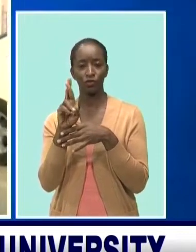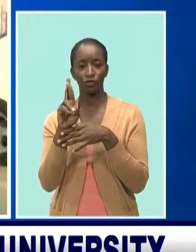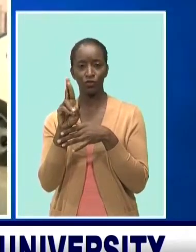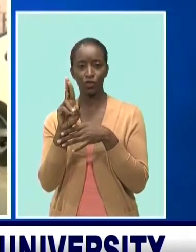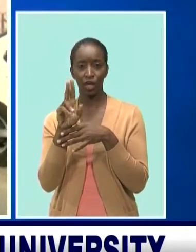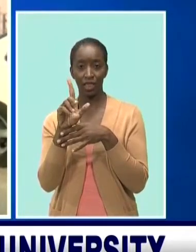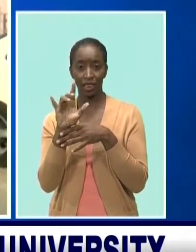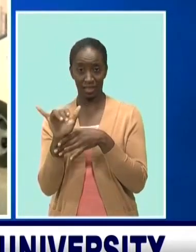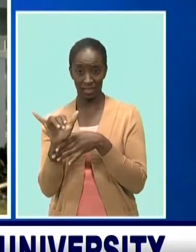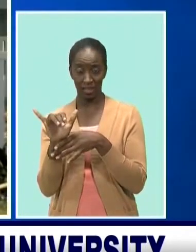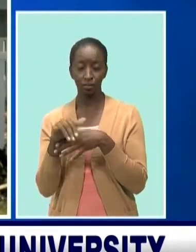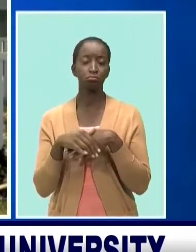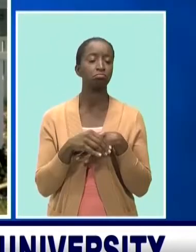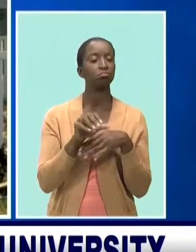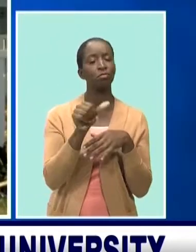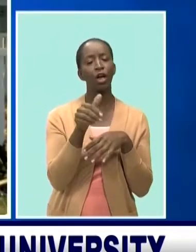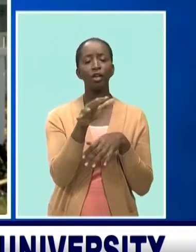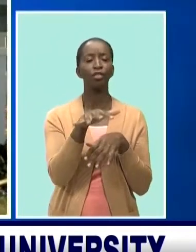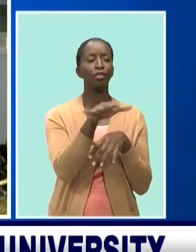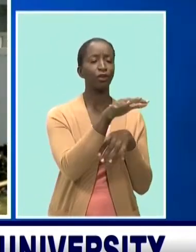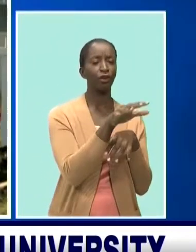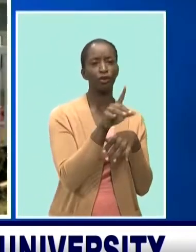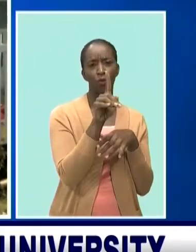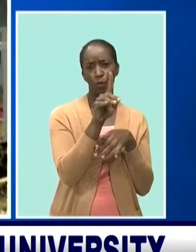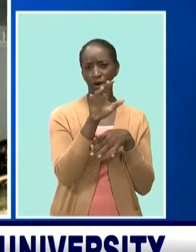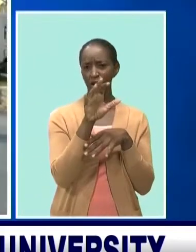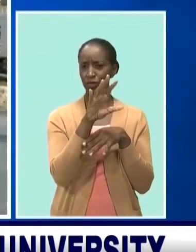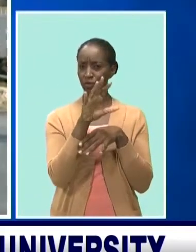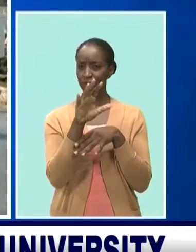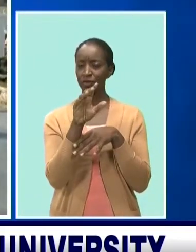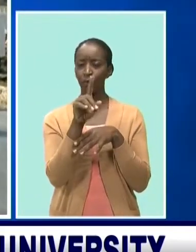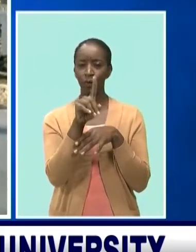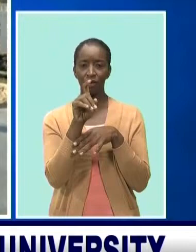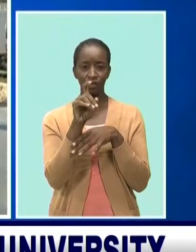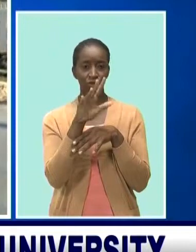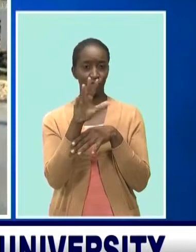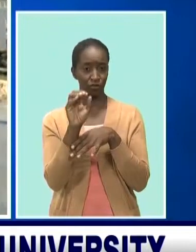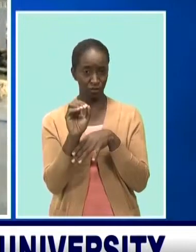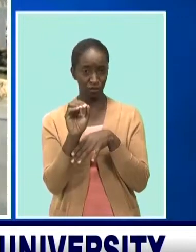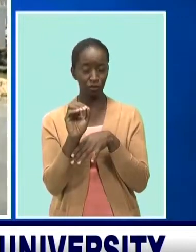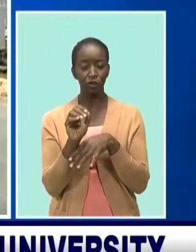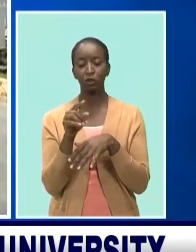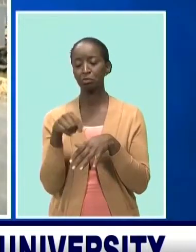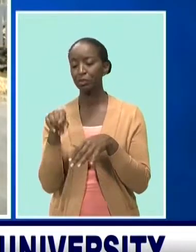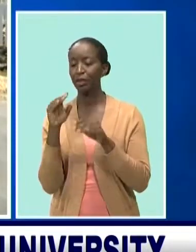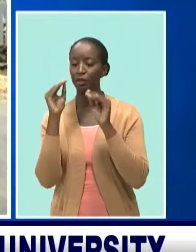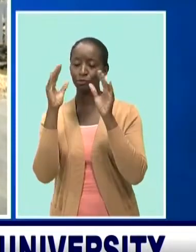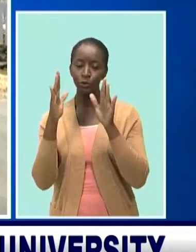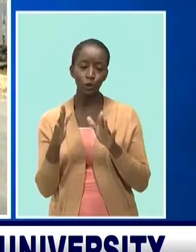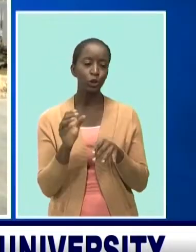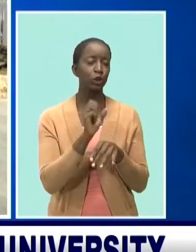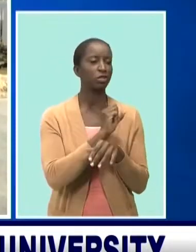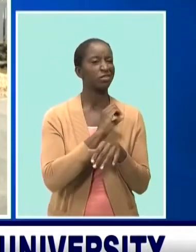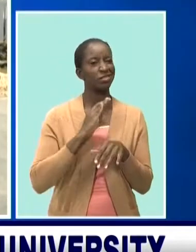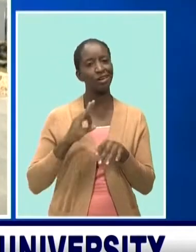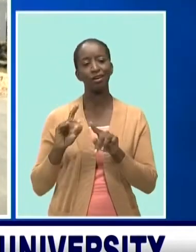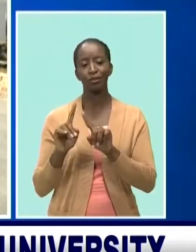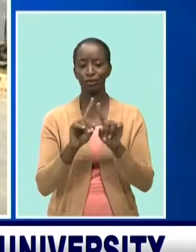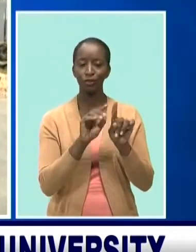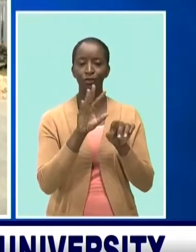impact of these rentals at the various properties has been felt immediately and will continue over the long term.